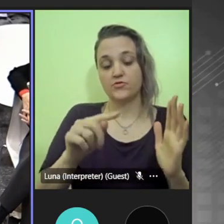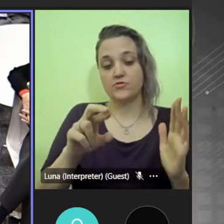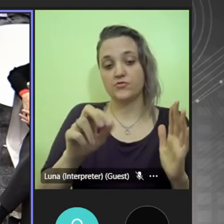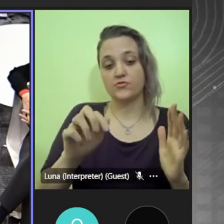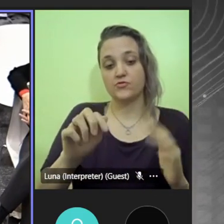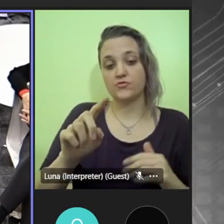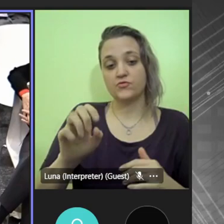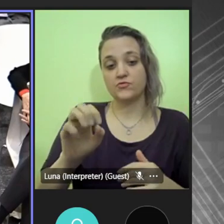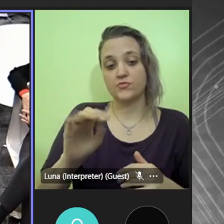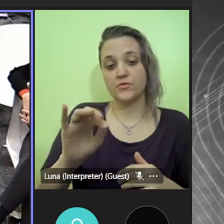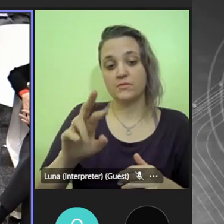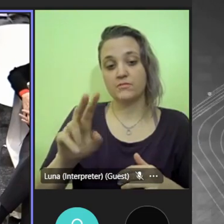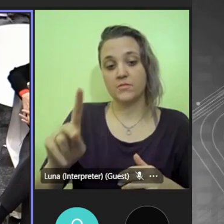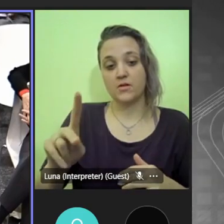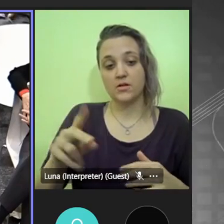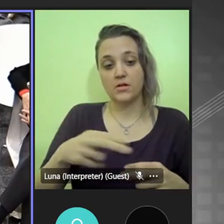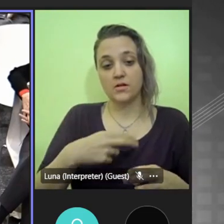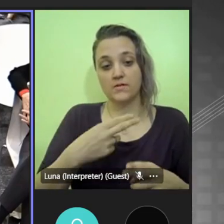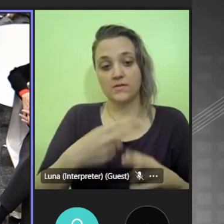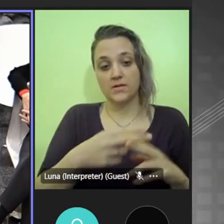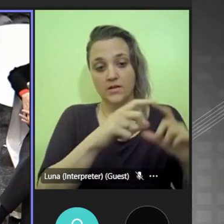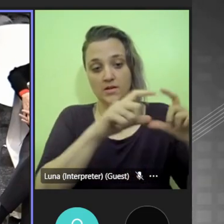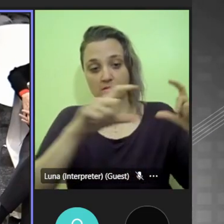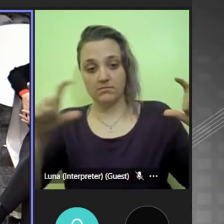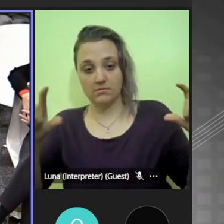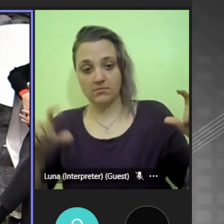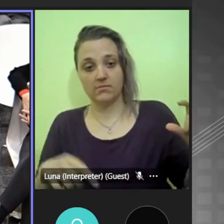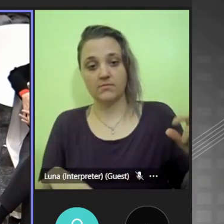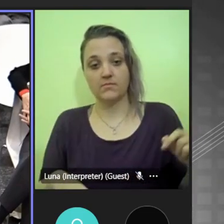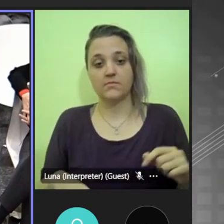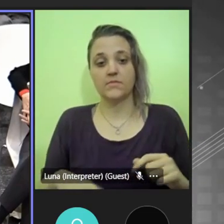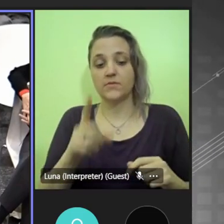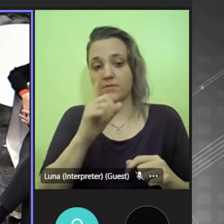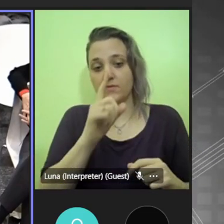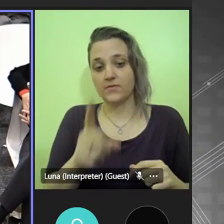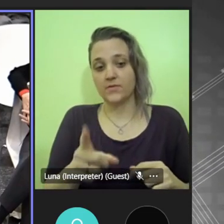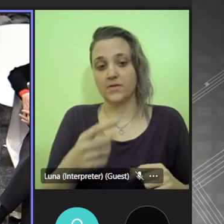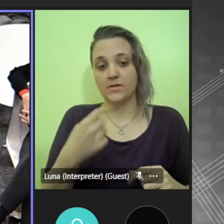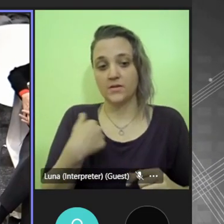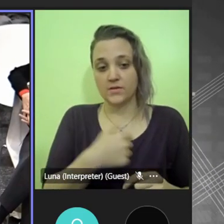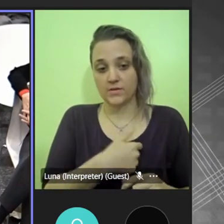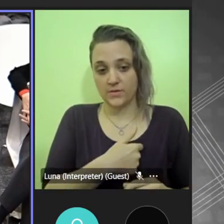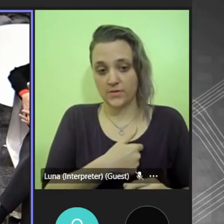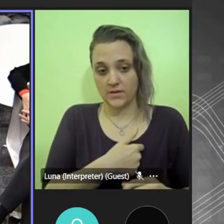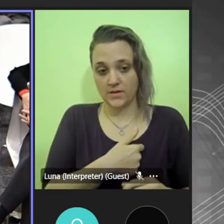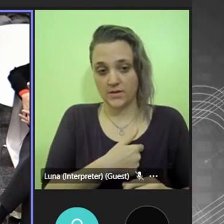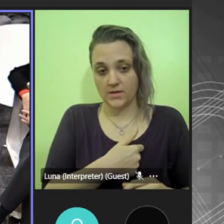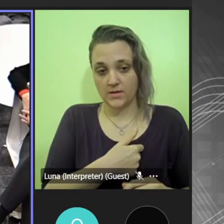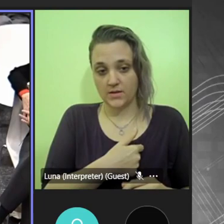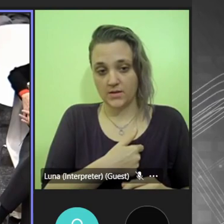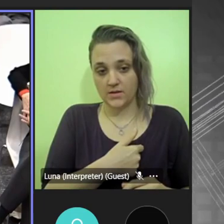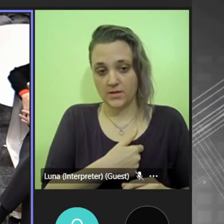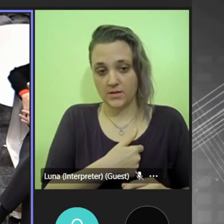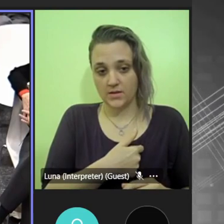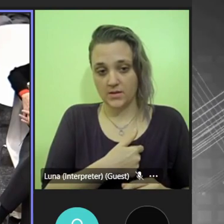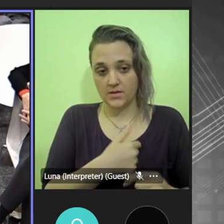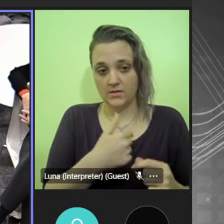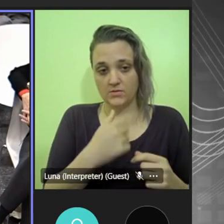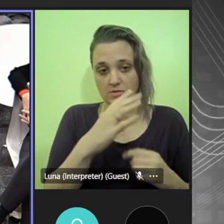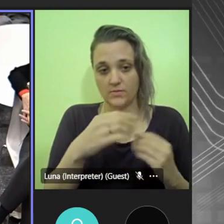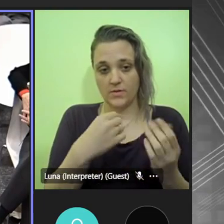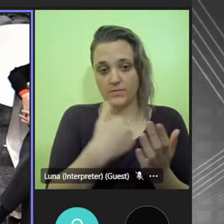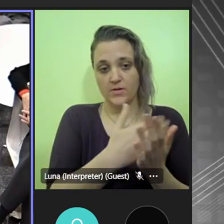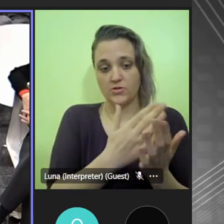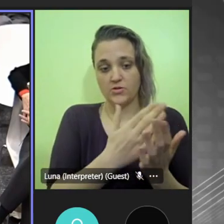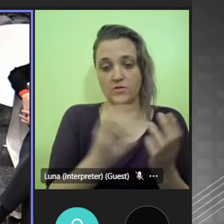virtual trademark of the name Public Archery Signs. And basically, we were wondering about maybe a pilot